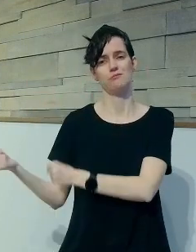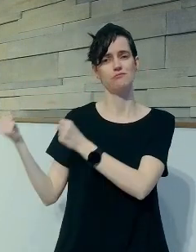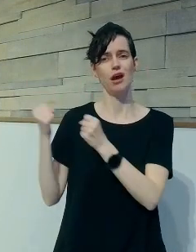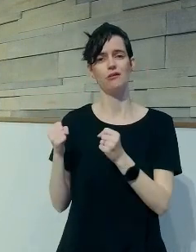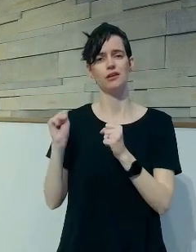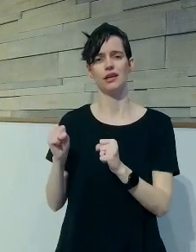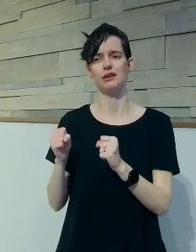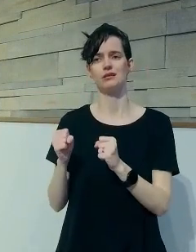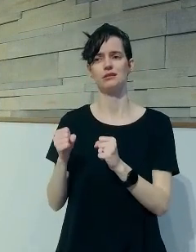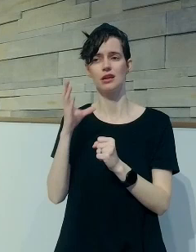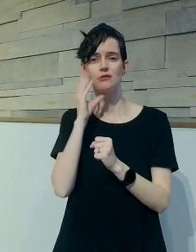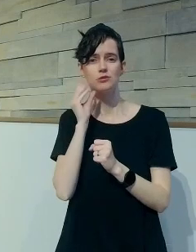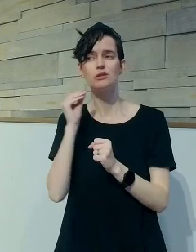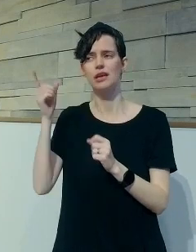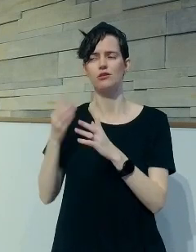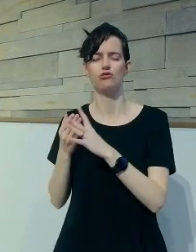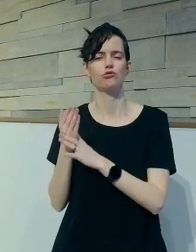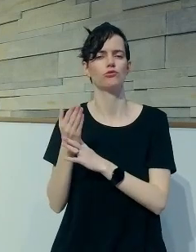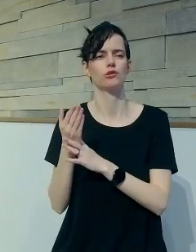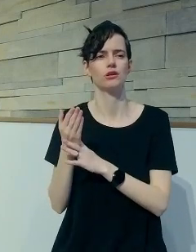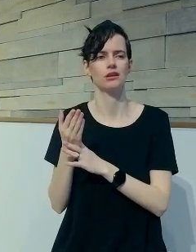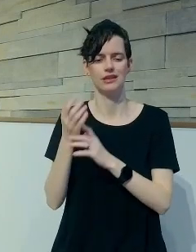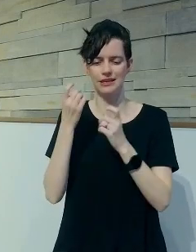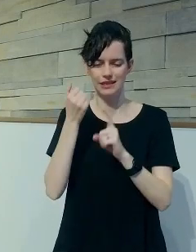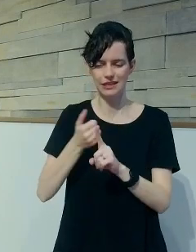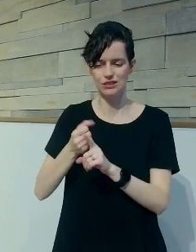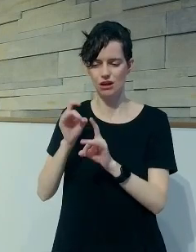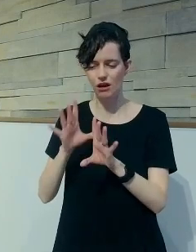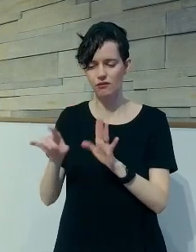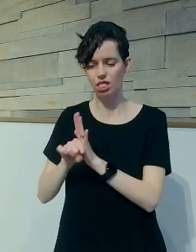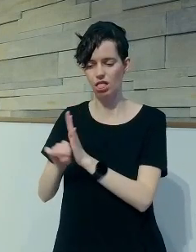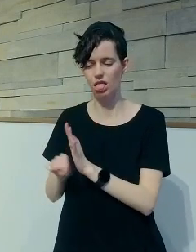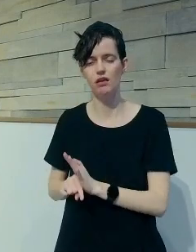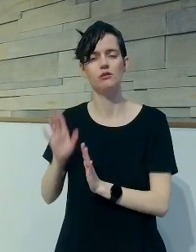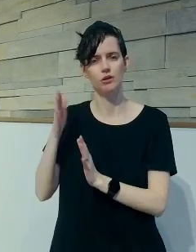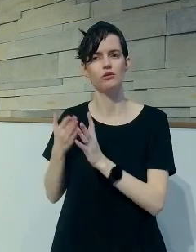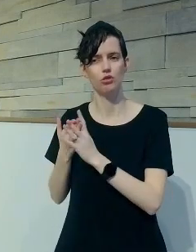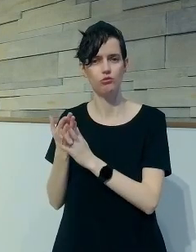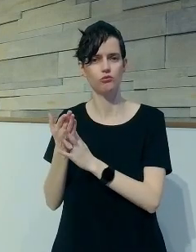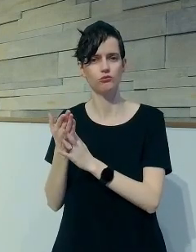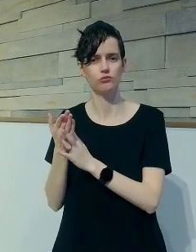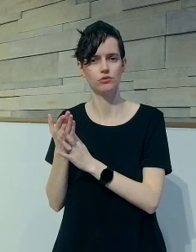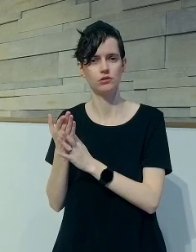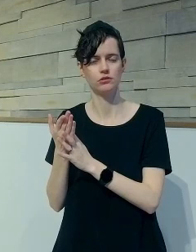to get you through each and every situation and trauma and crises and